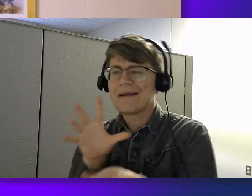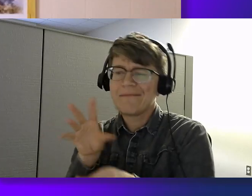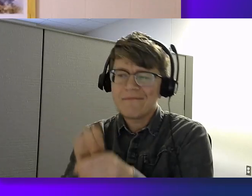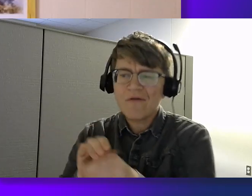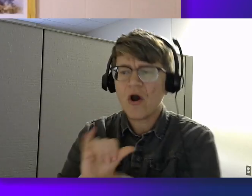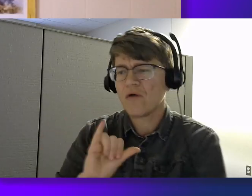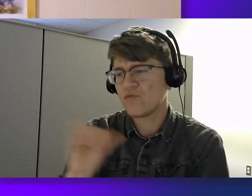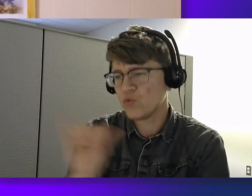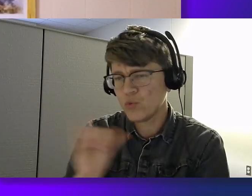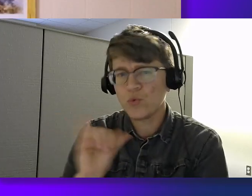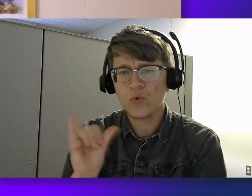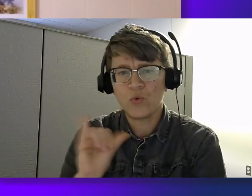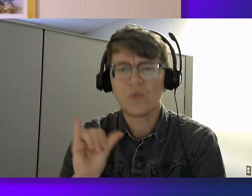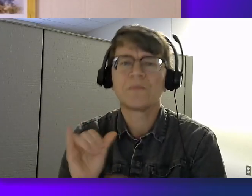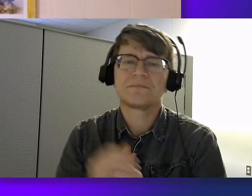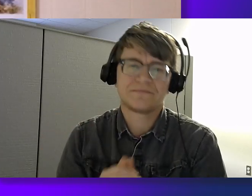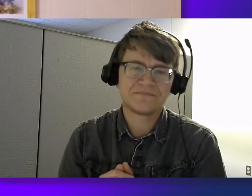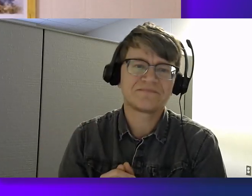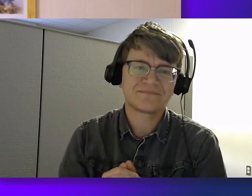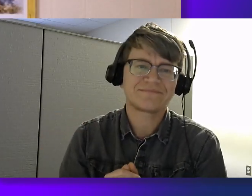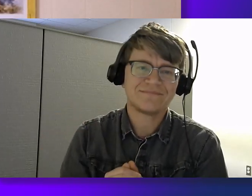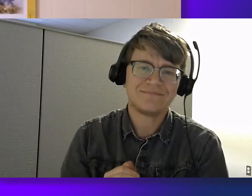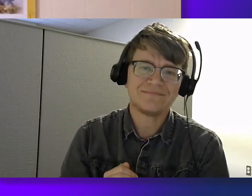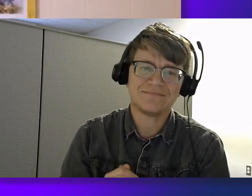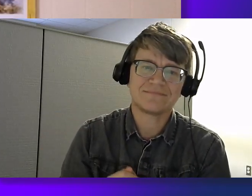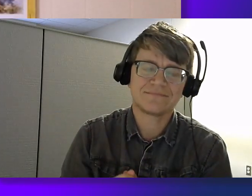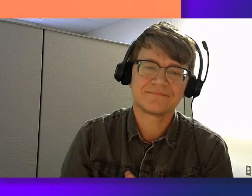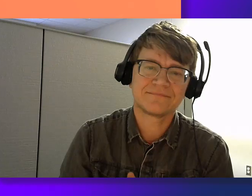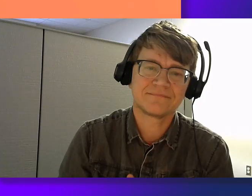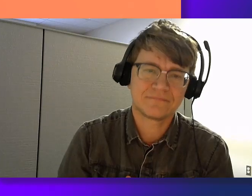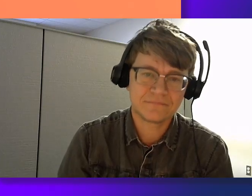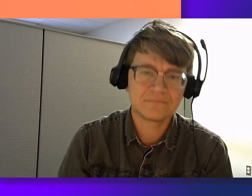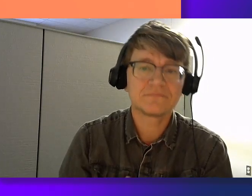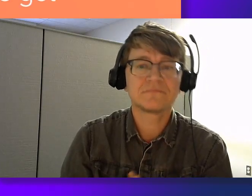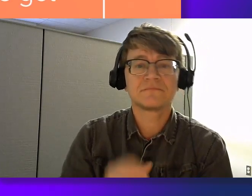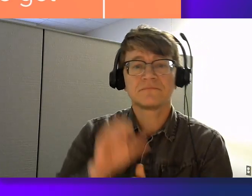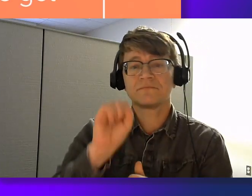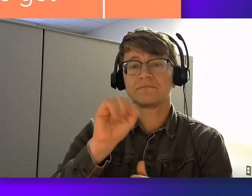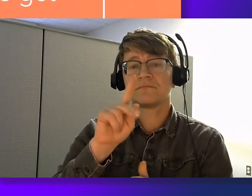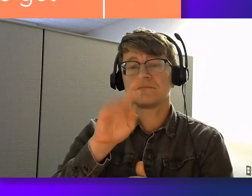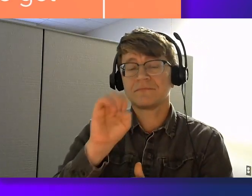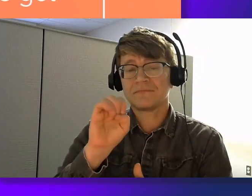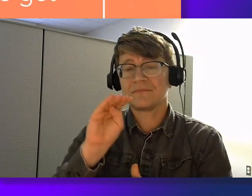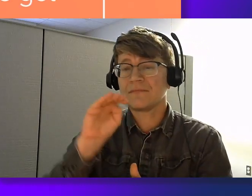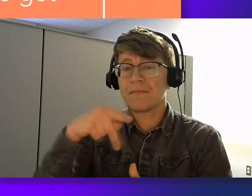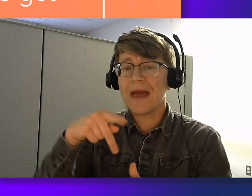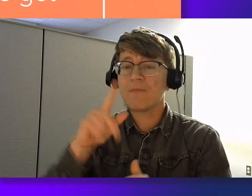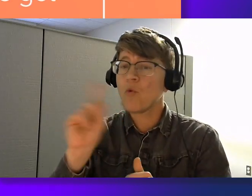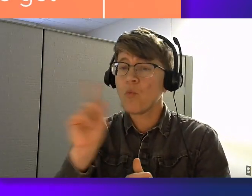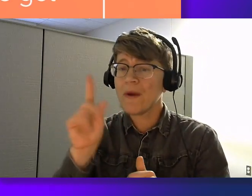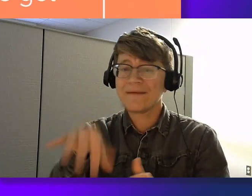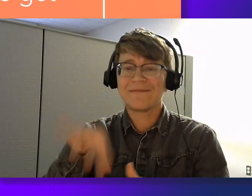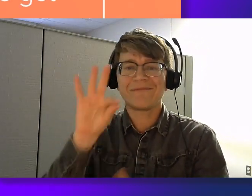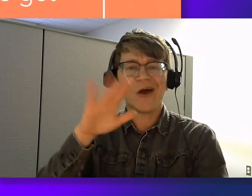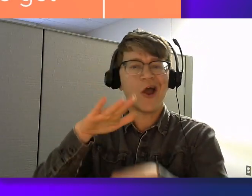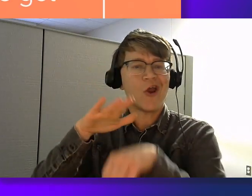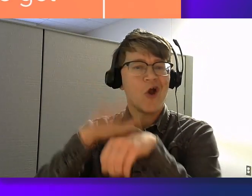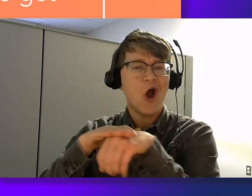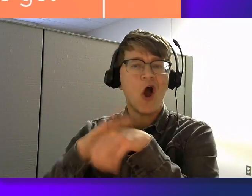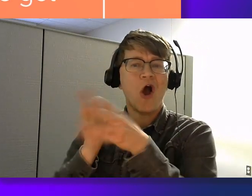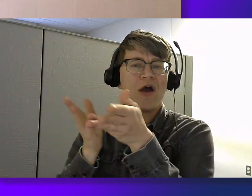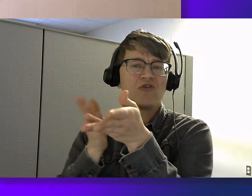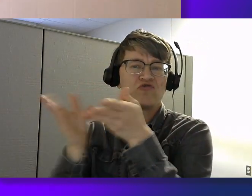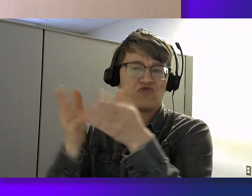using your own servers or some servers that your IT team controls. The sitemap lives on the server. An IT expert will be able to get it